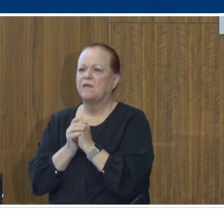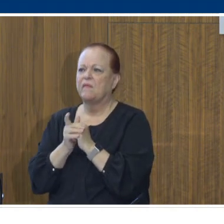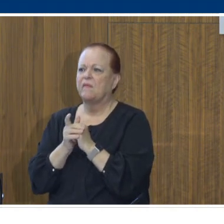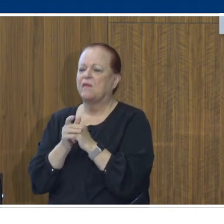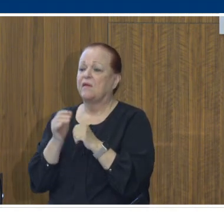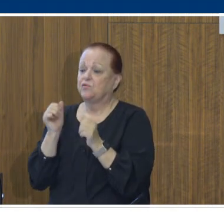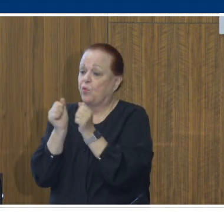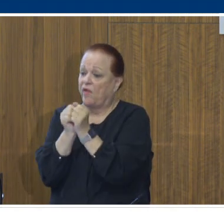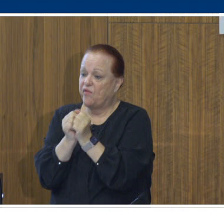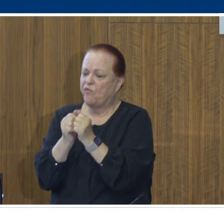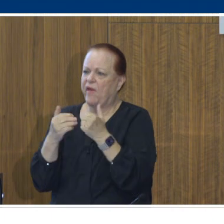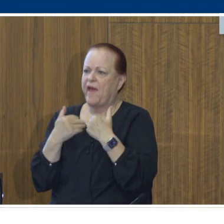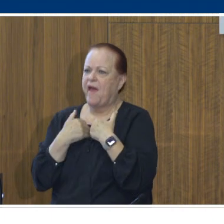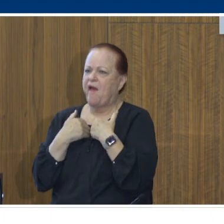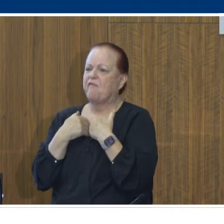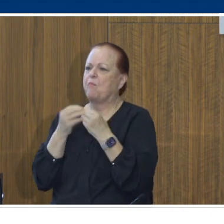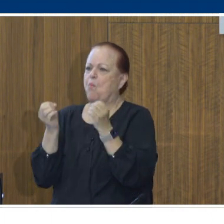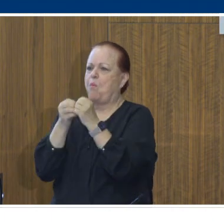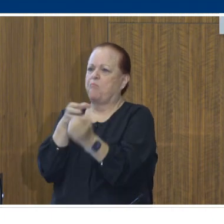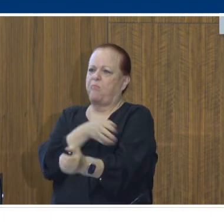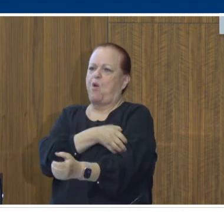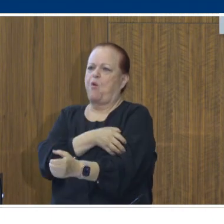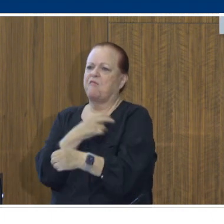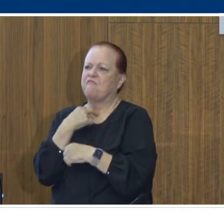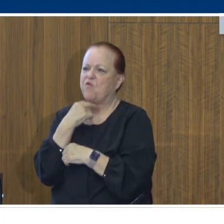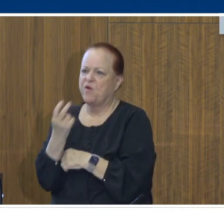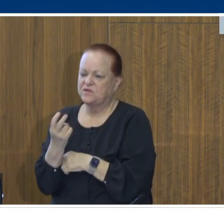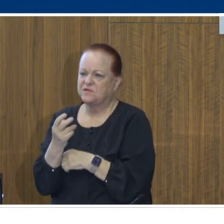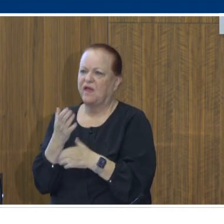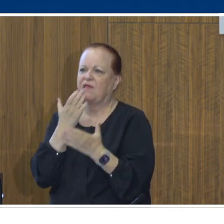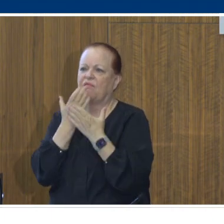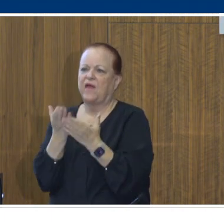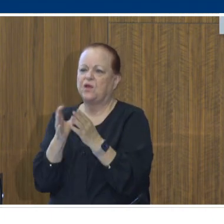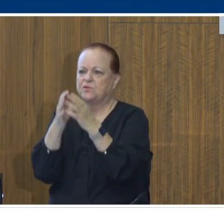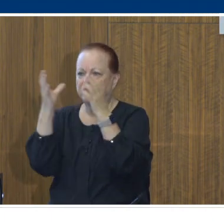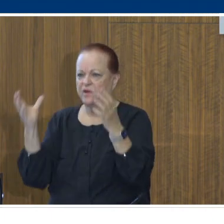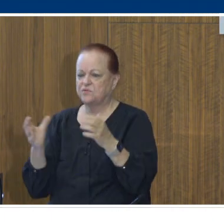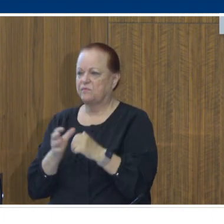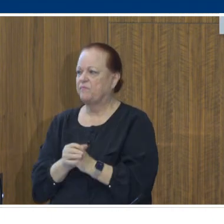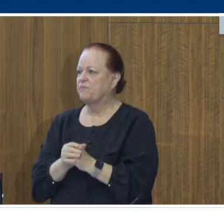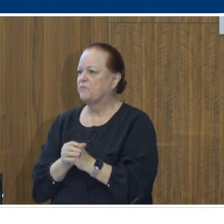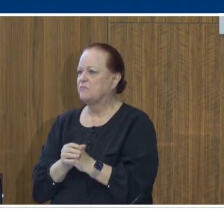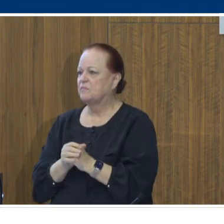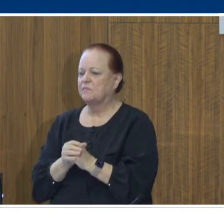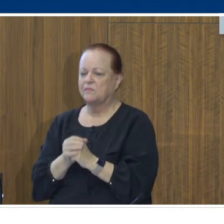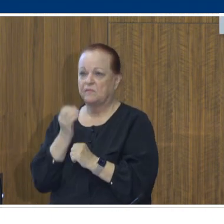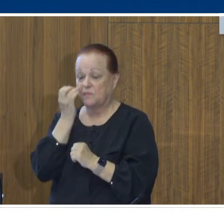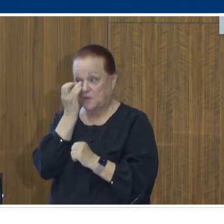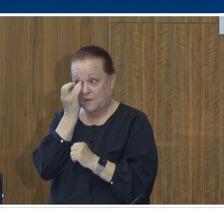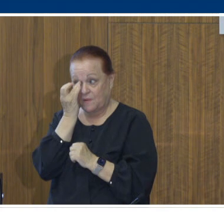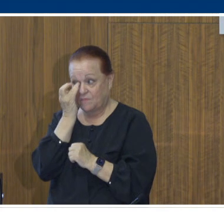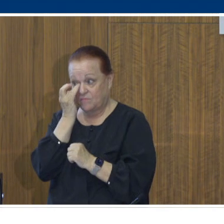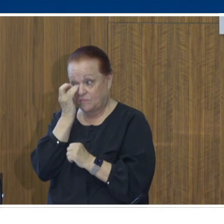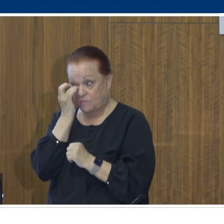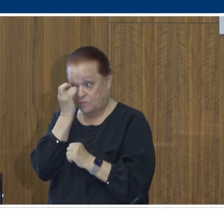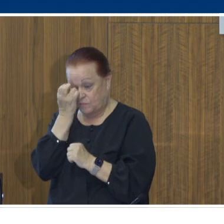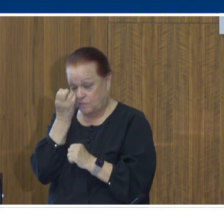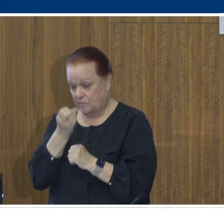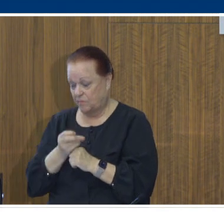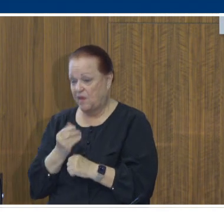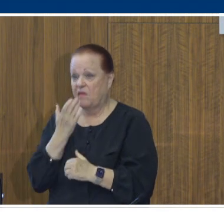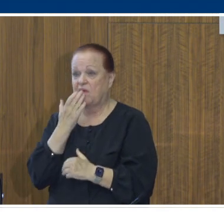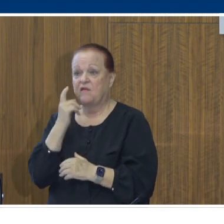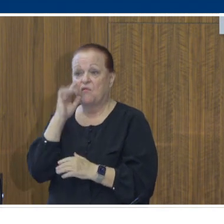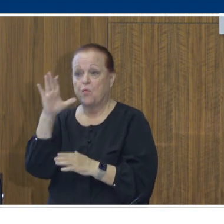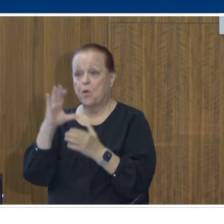voice to ensure that policymakers will address the needs. Thank you so much. Thank you for your comments. We appreciate it. Now I'd